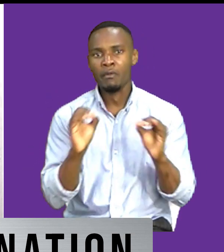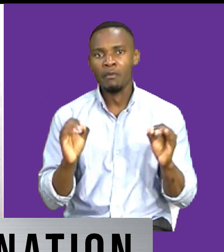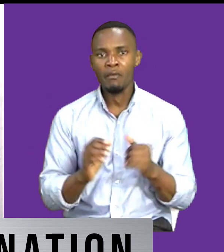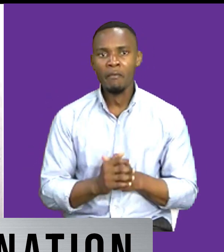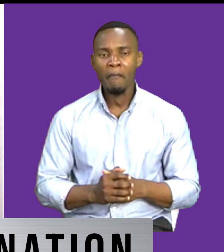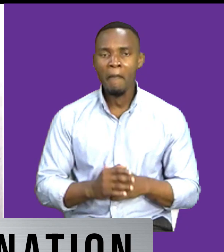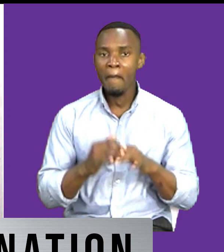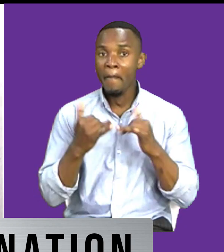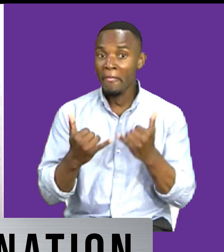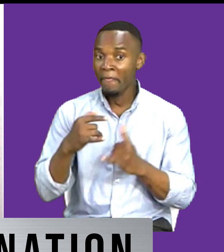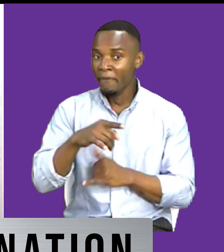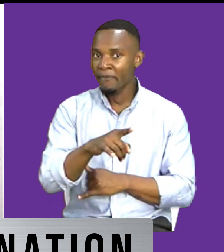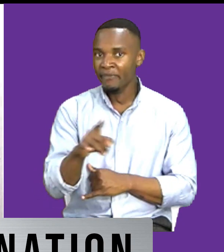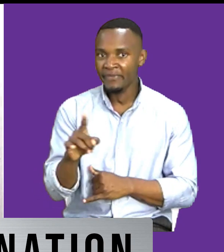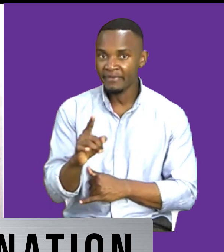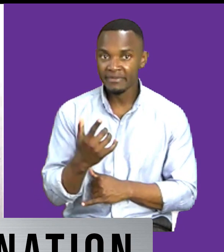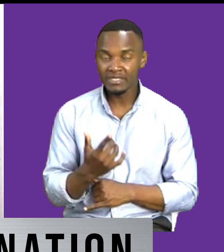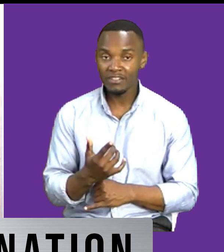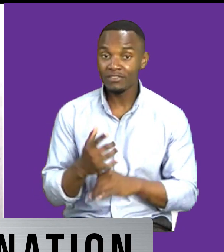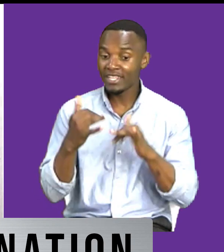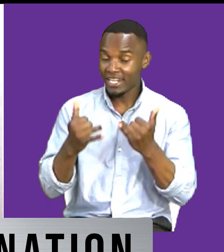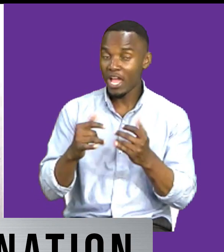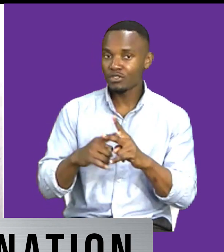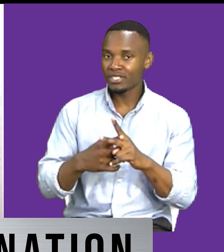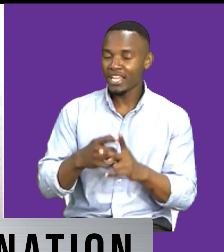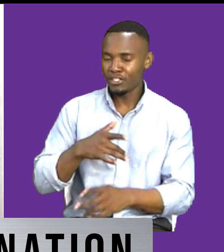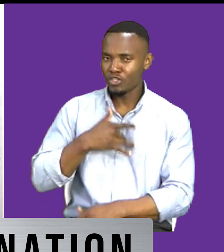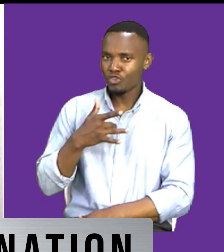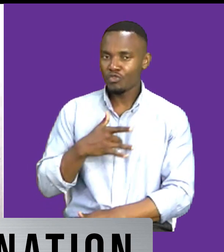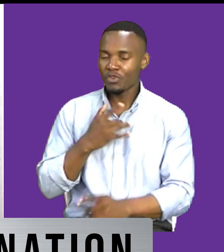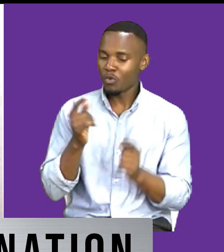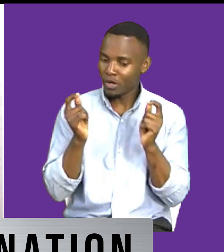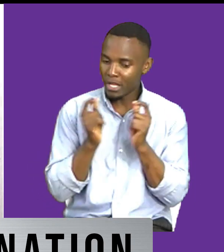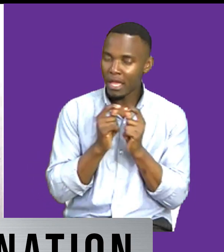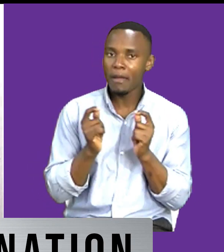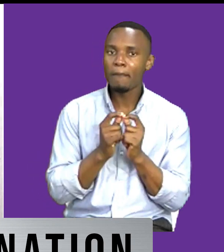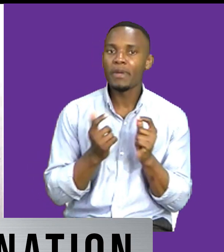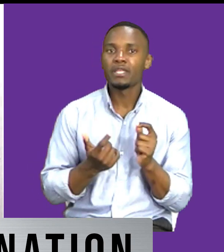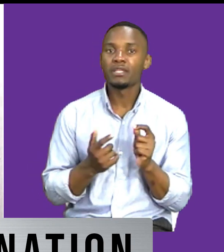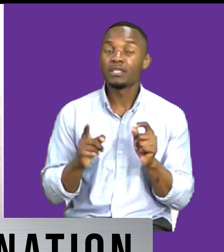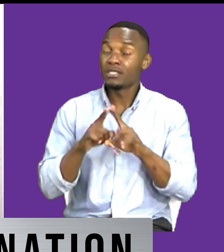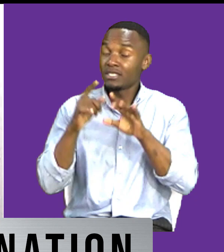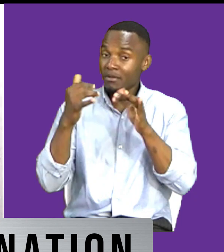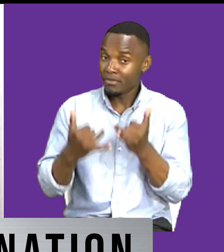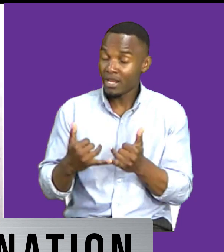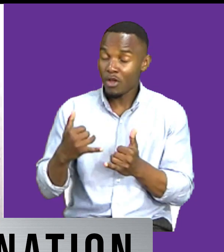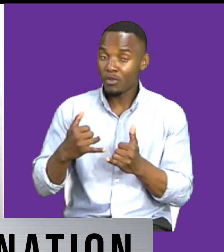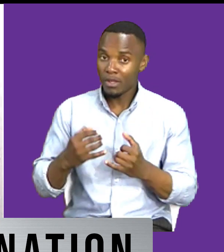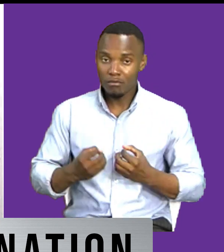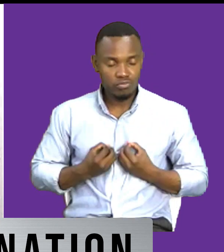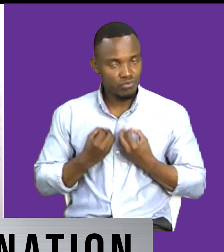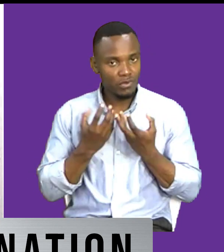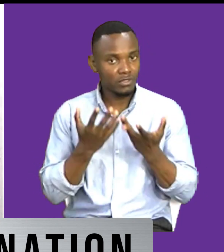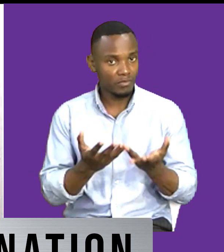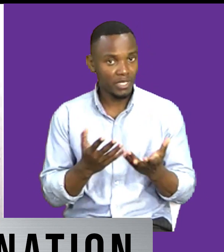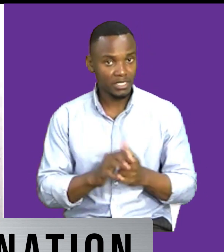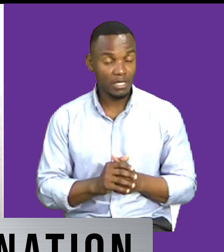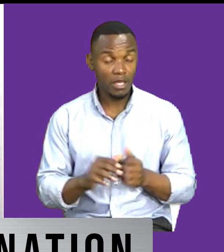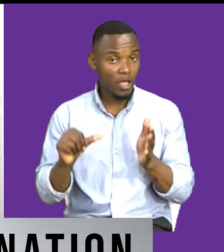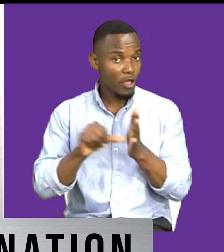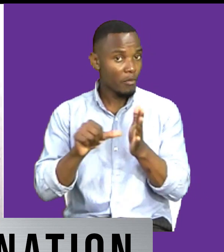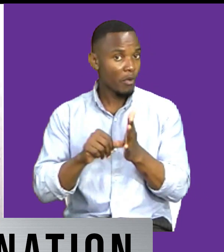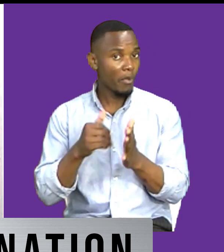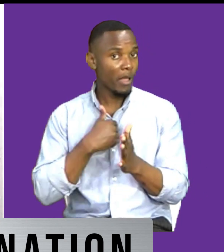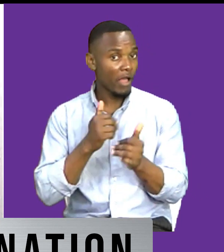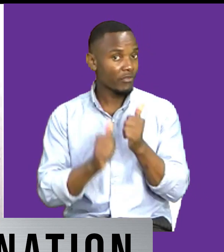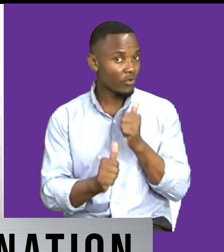that they are beginning to feel the pain, and now they are beginning to come out. The problem that you have had, Jonah,